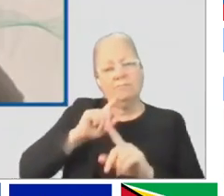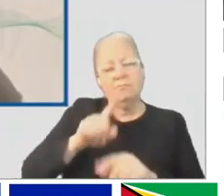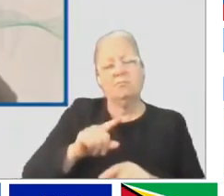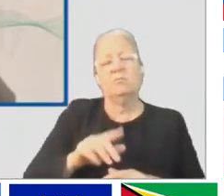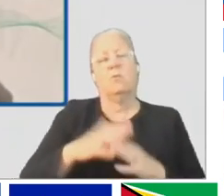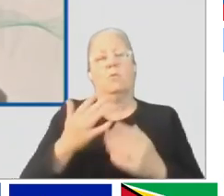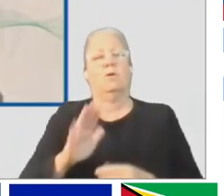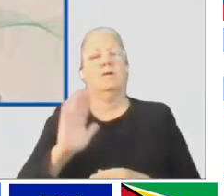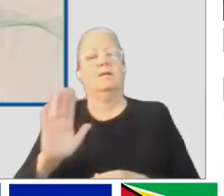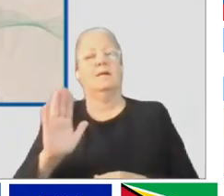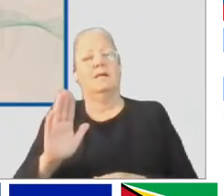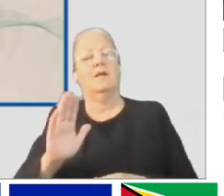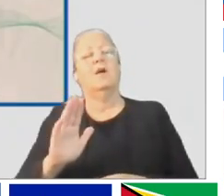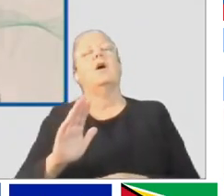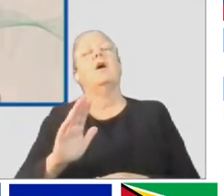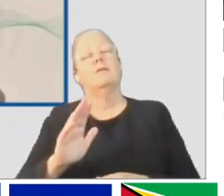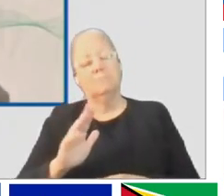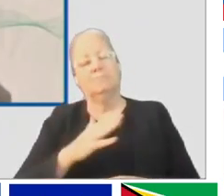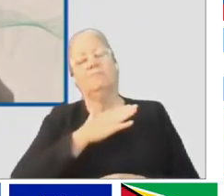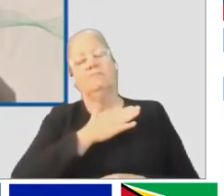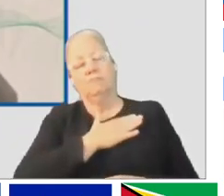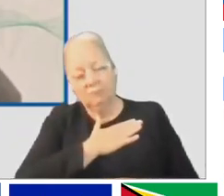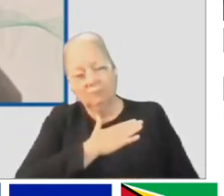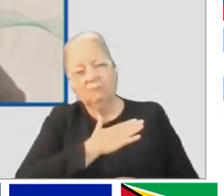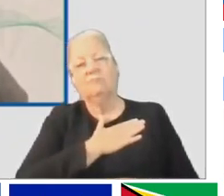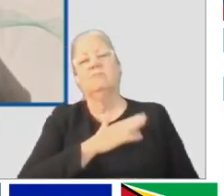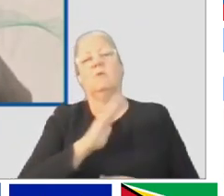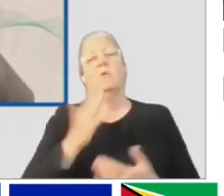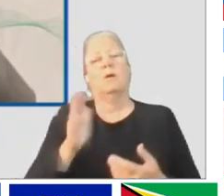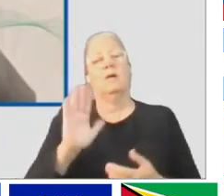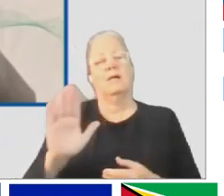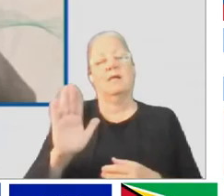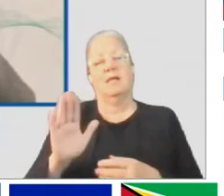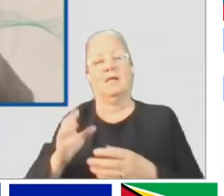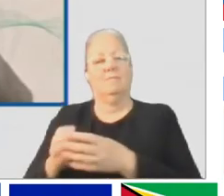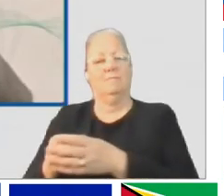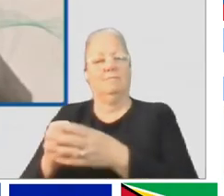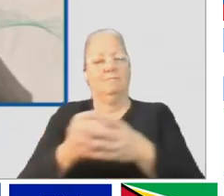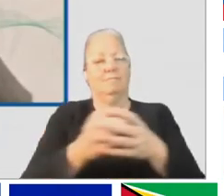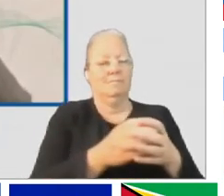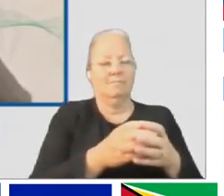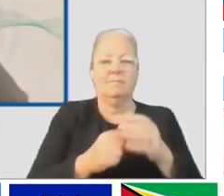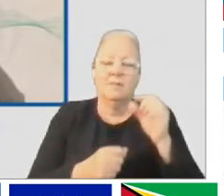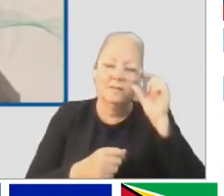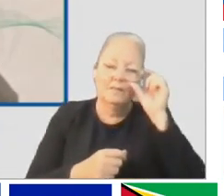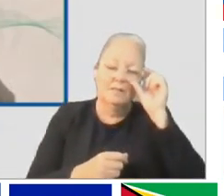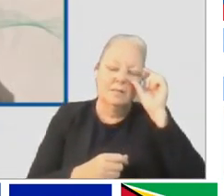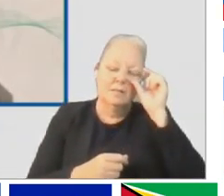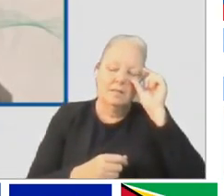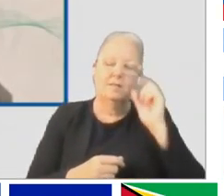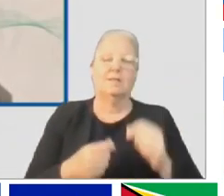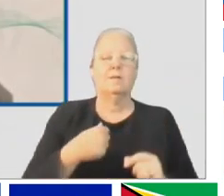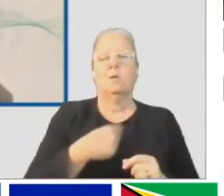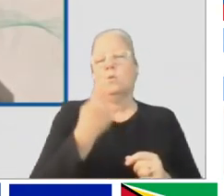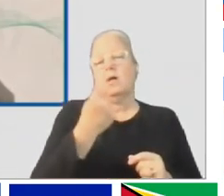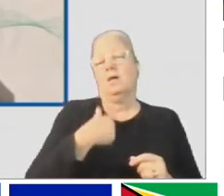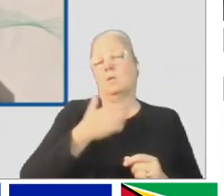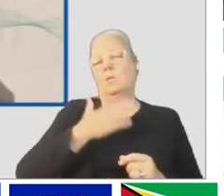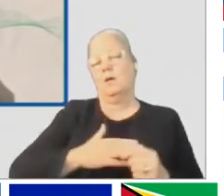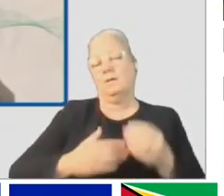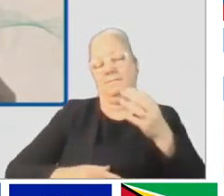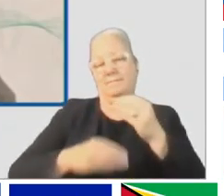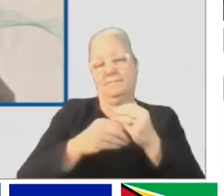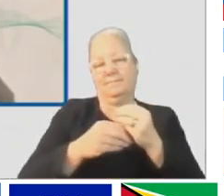their particular partners and their constituencies. Just one other point I would want to add,